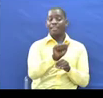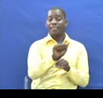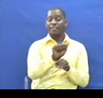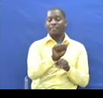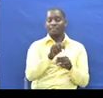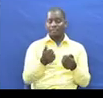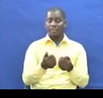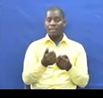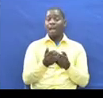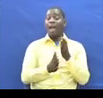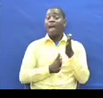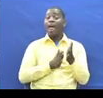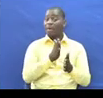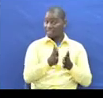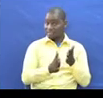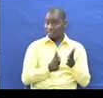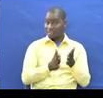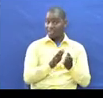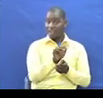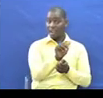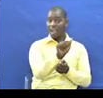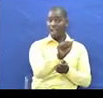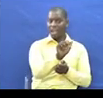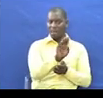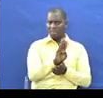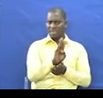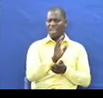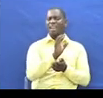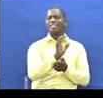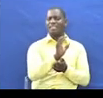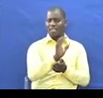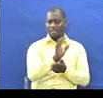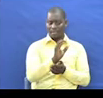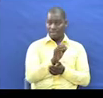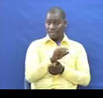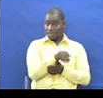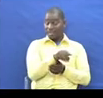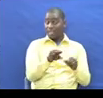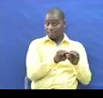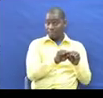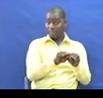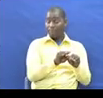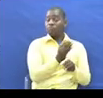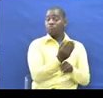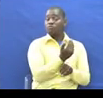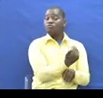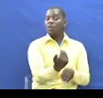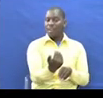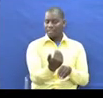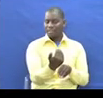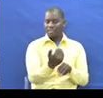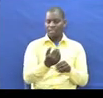with the elements A, B, and C. These are children which are in this set.